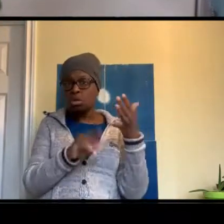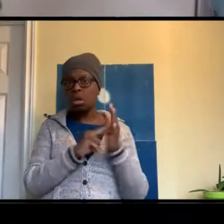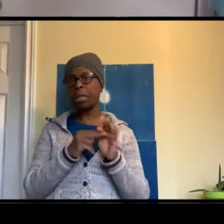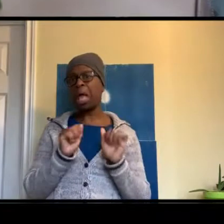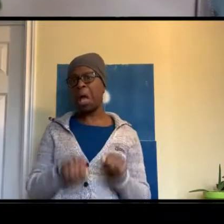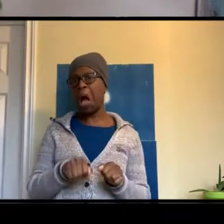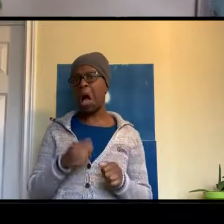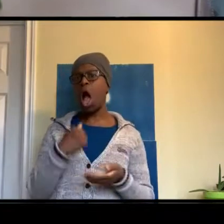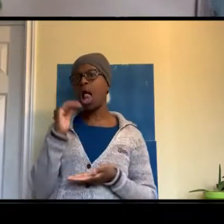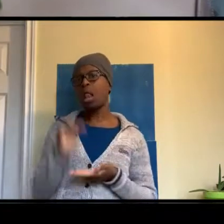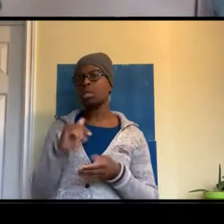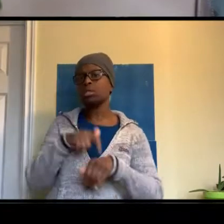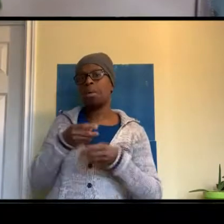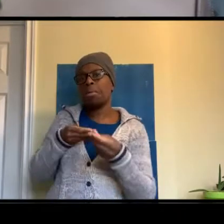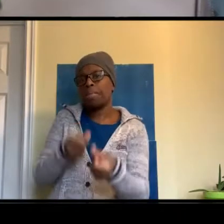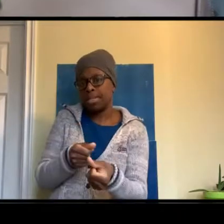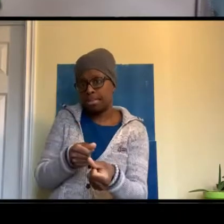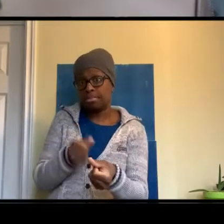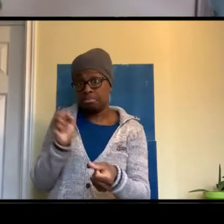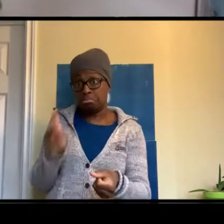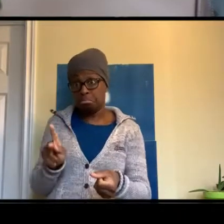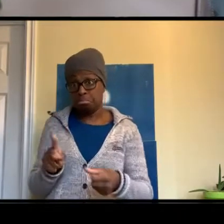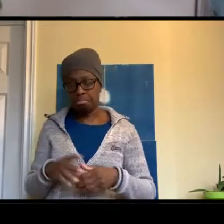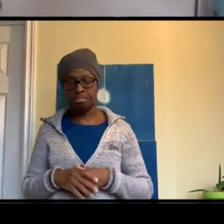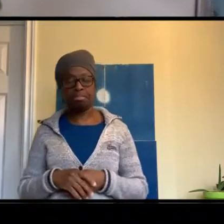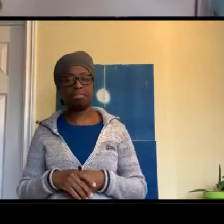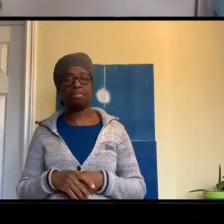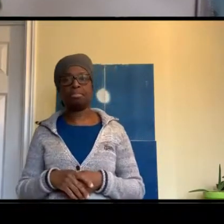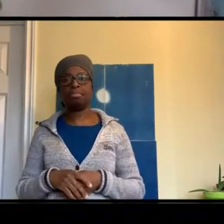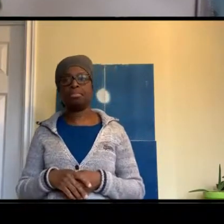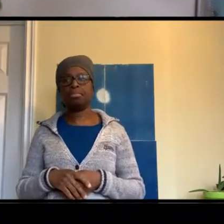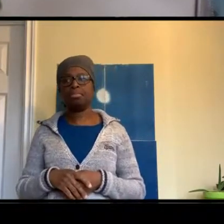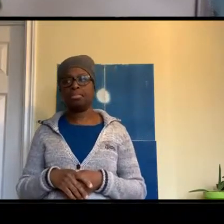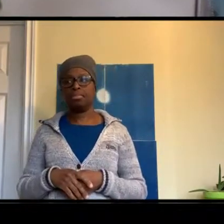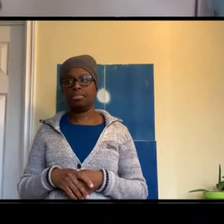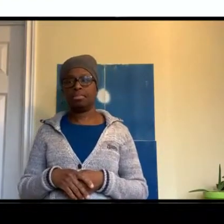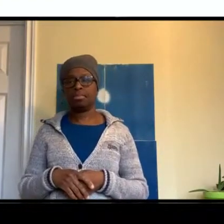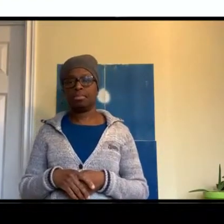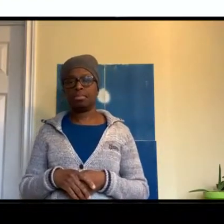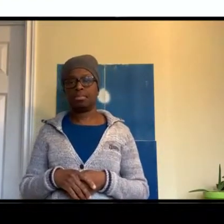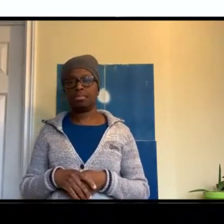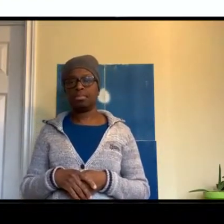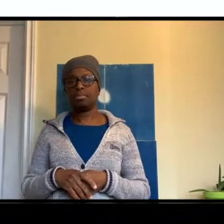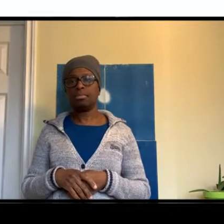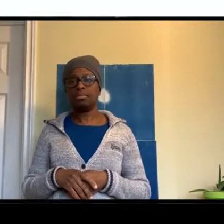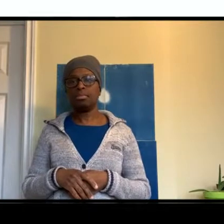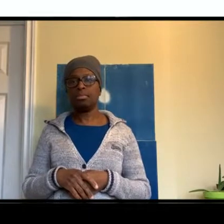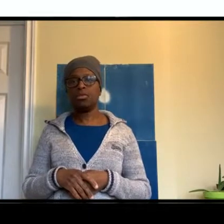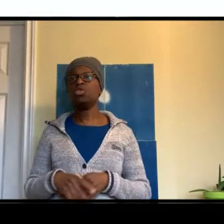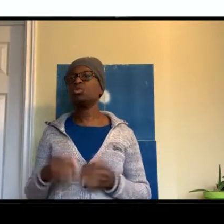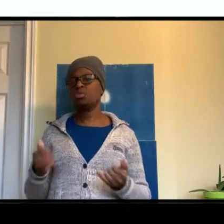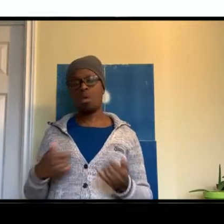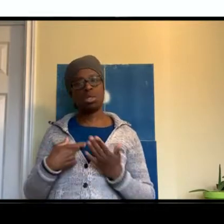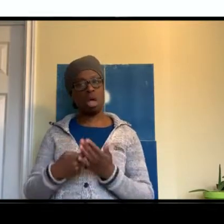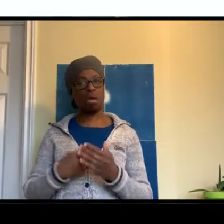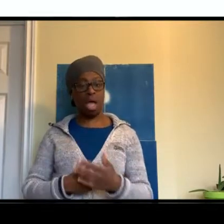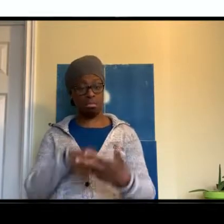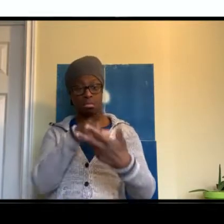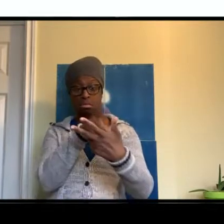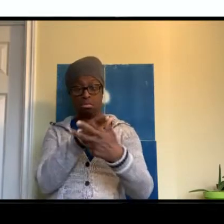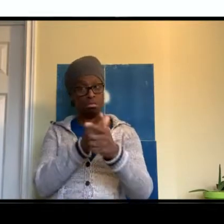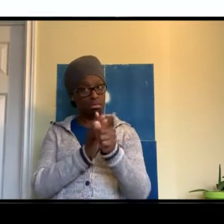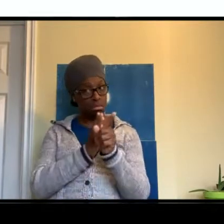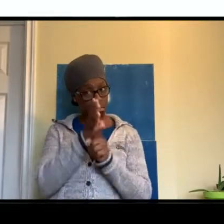Impactful. So these are the funding, these are the criteria that the jurors for the Halifax project grant